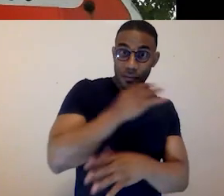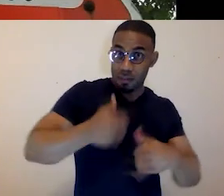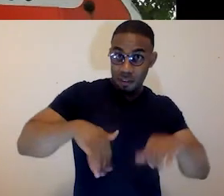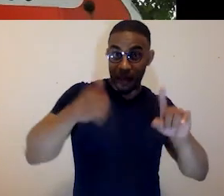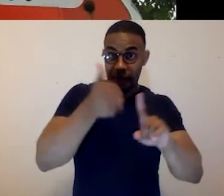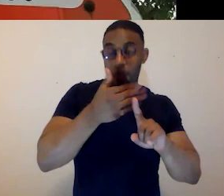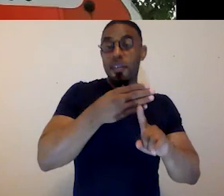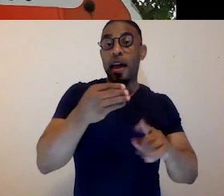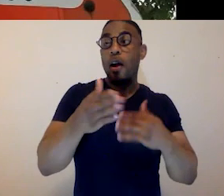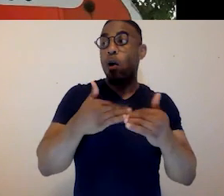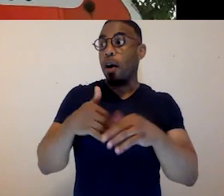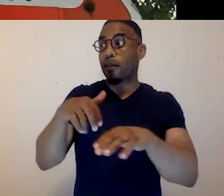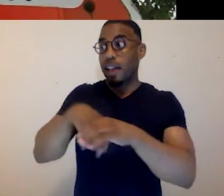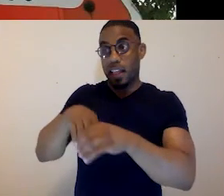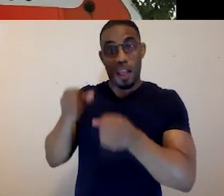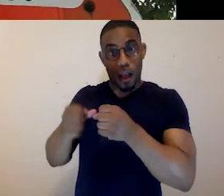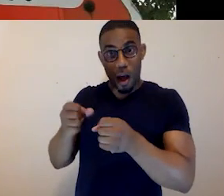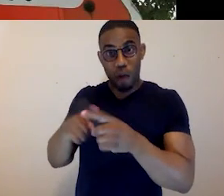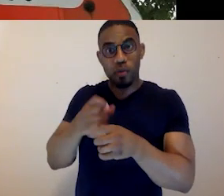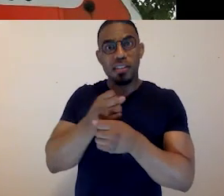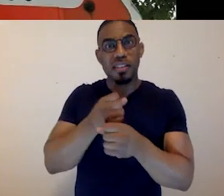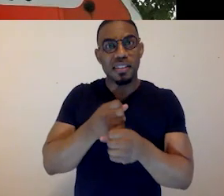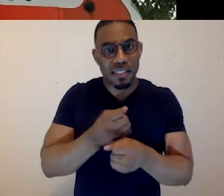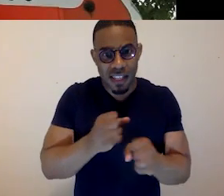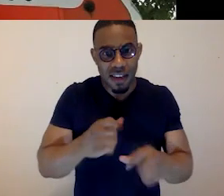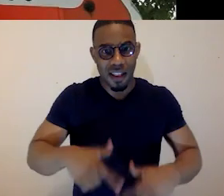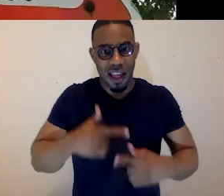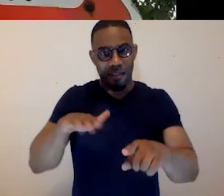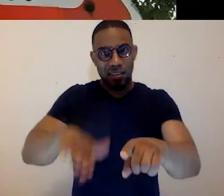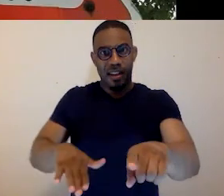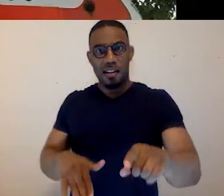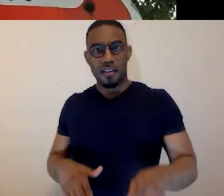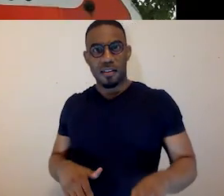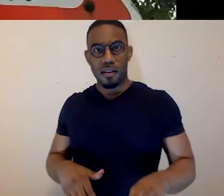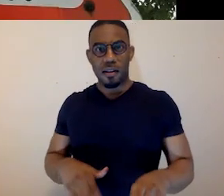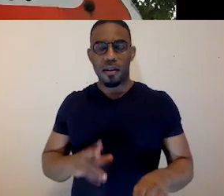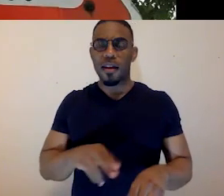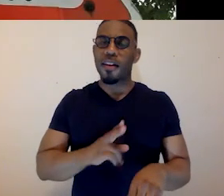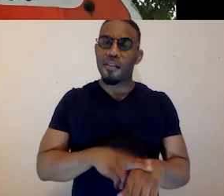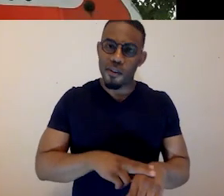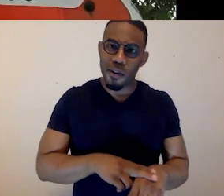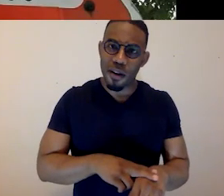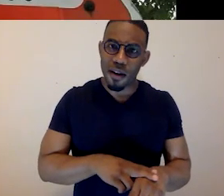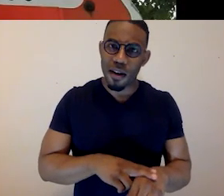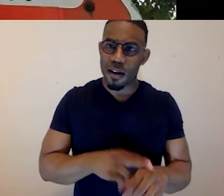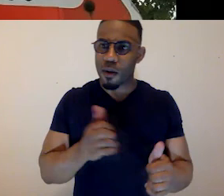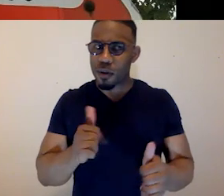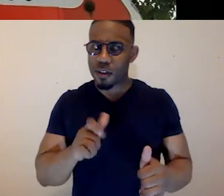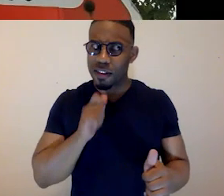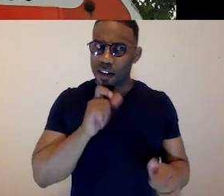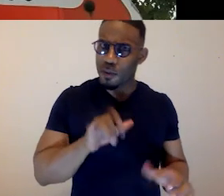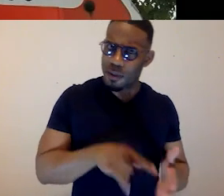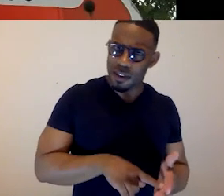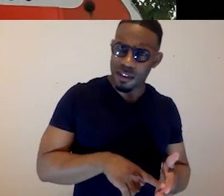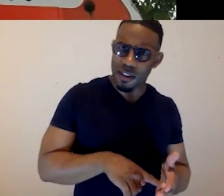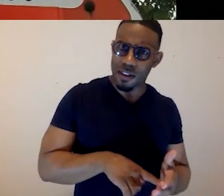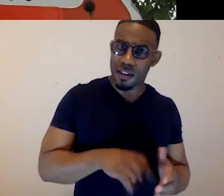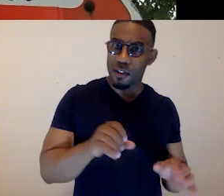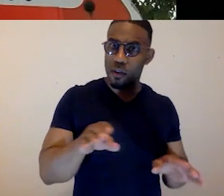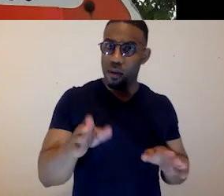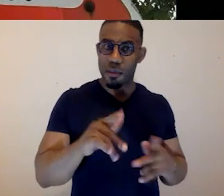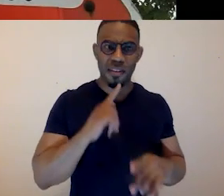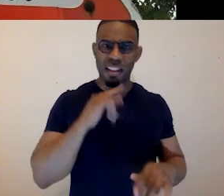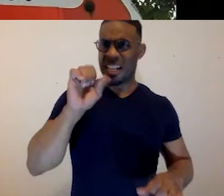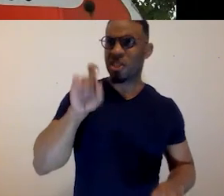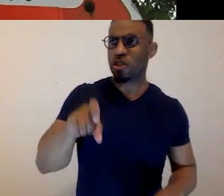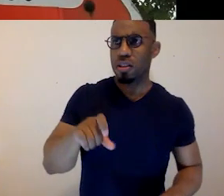itself and its occupants to save the life of the child. And of course, the question is, should it do this? And some people will say,